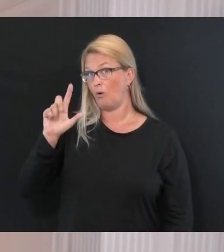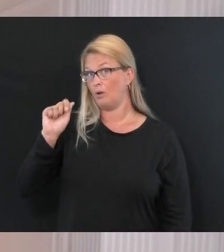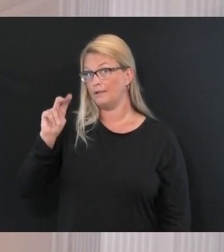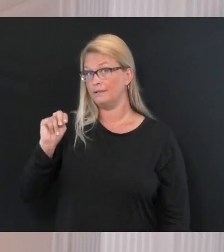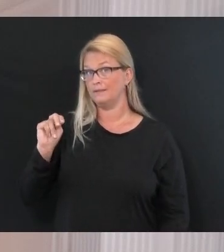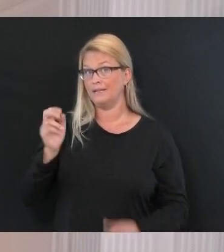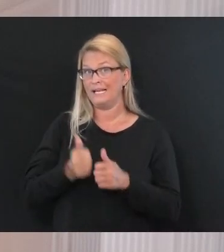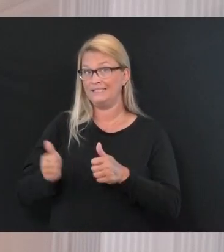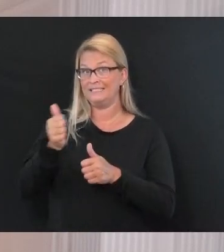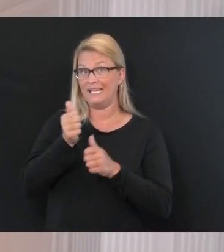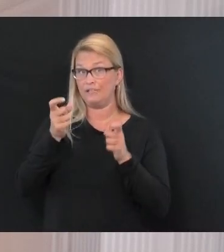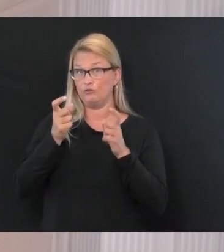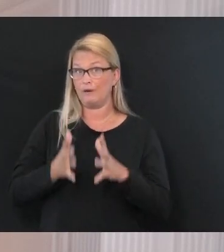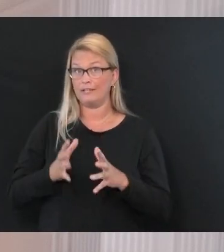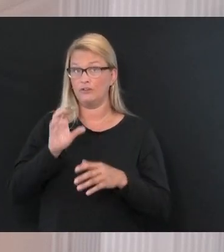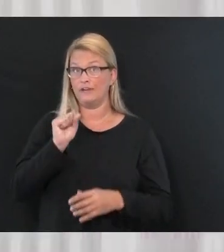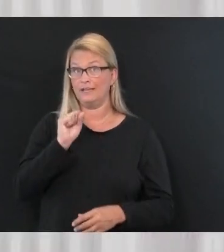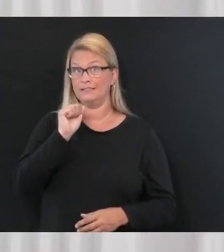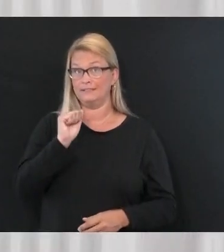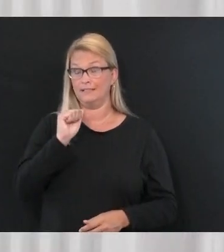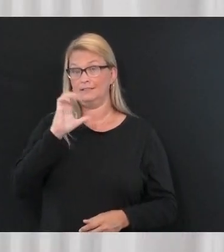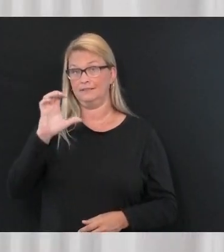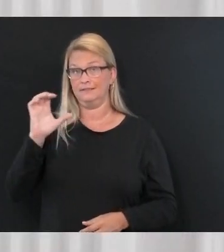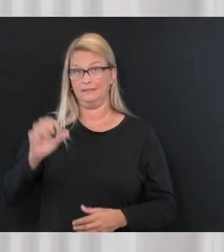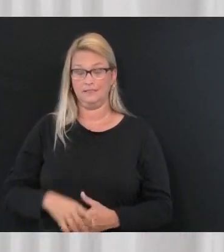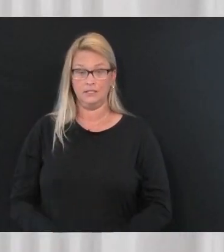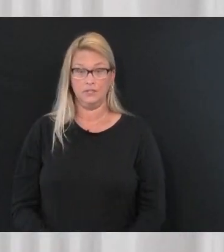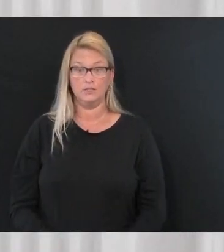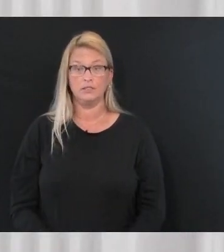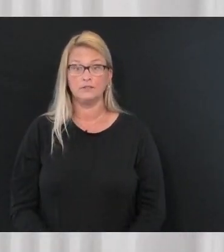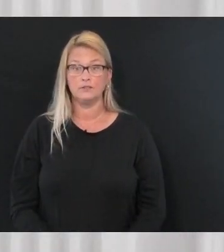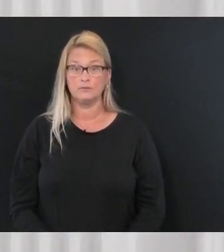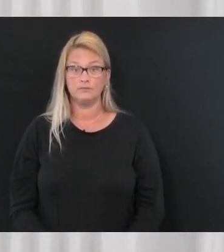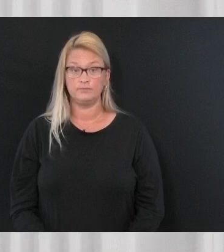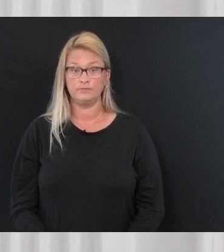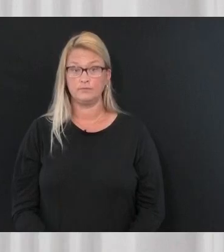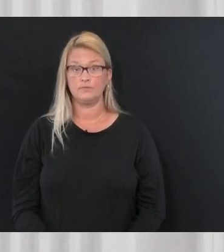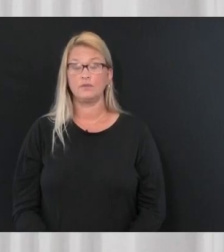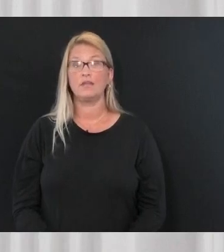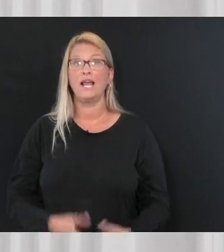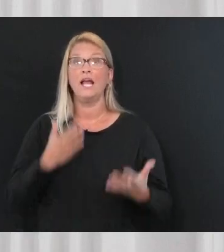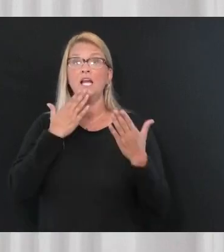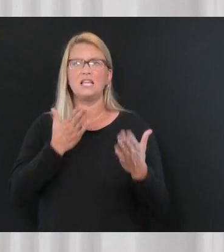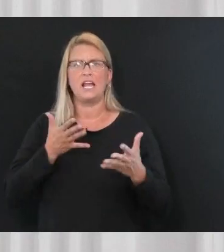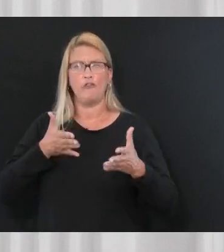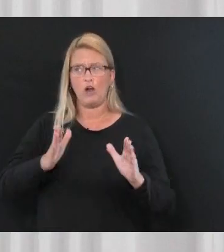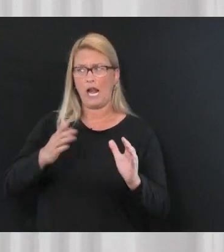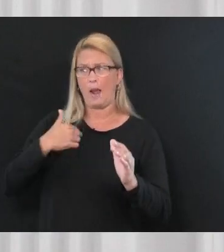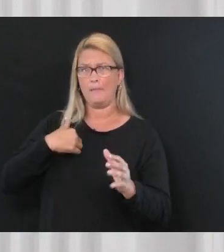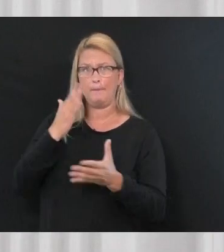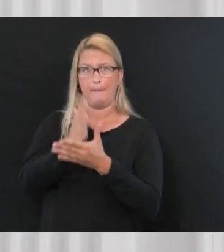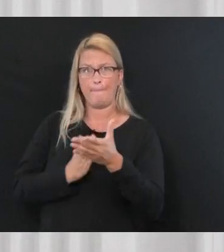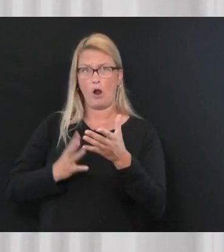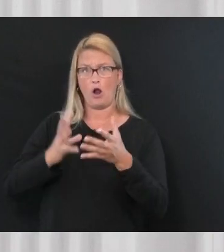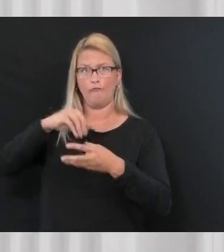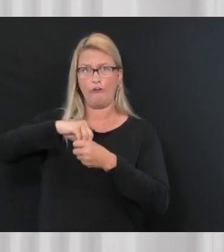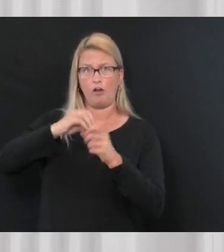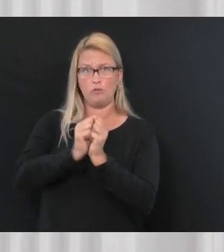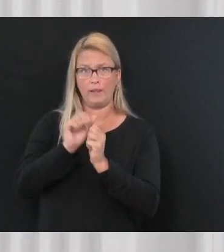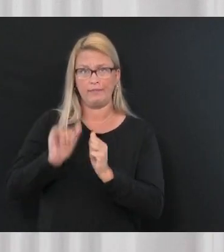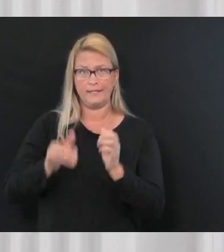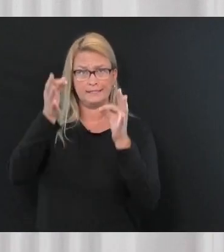Virginia SSAC. Good afternoon, and thanks for allowing us to be a part of this. The SSAC has